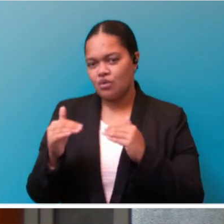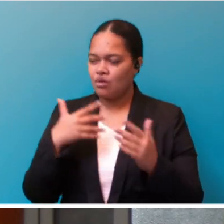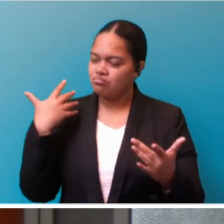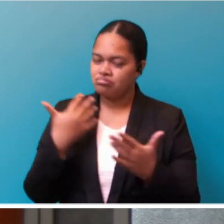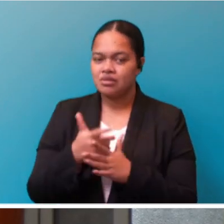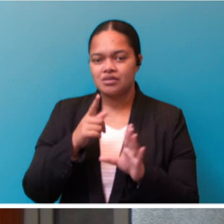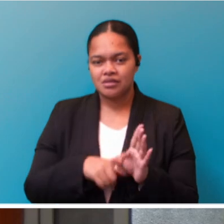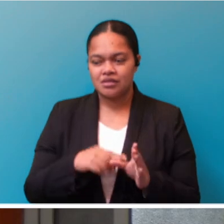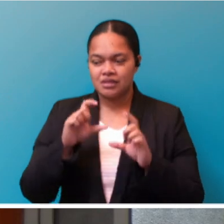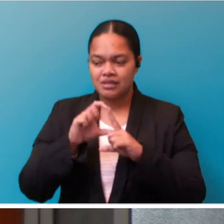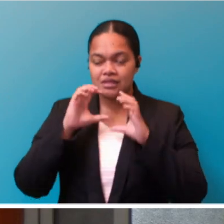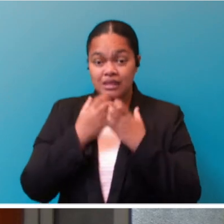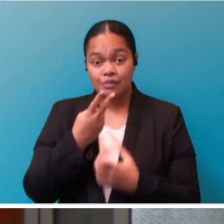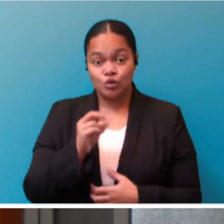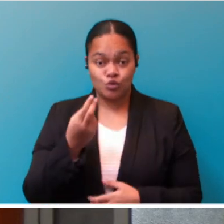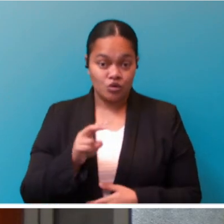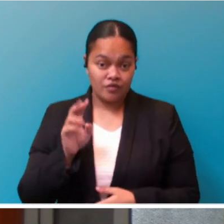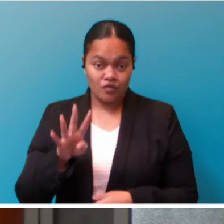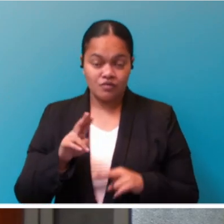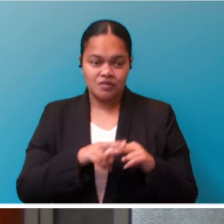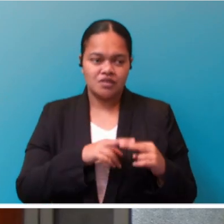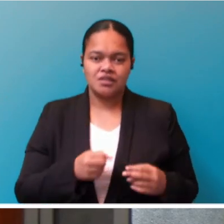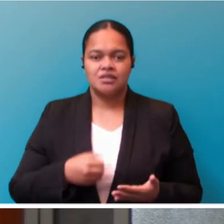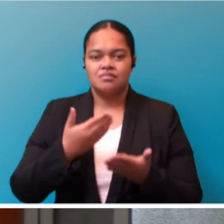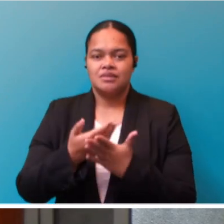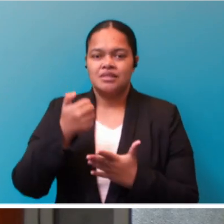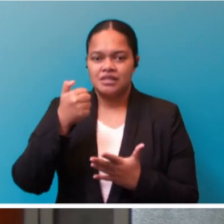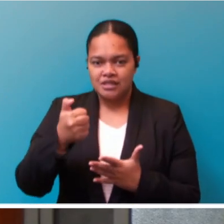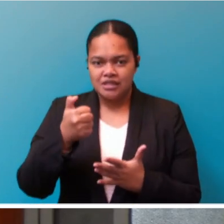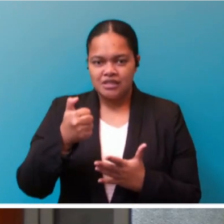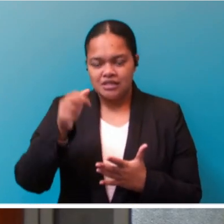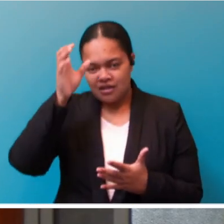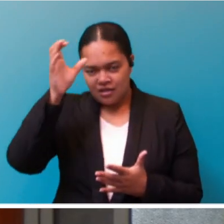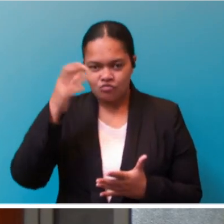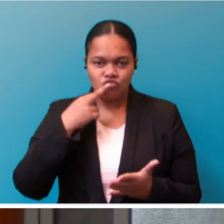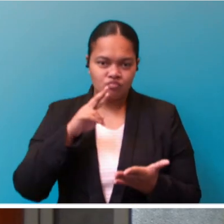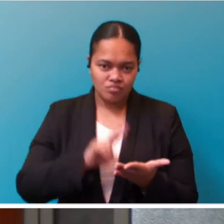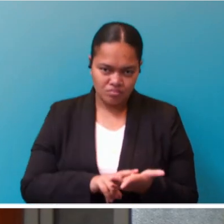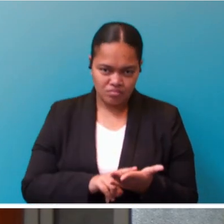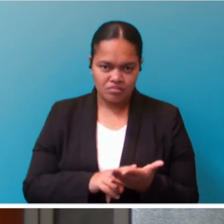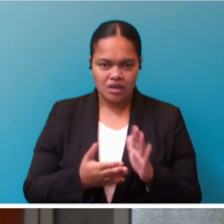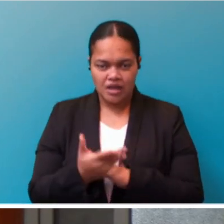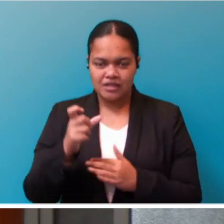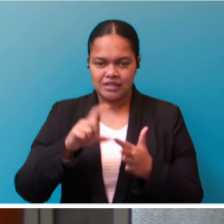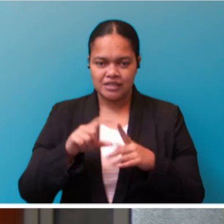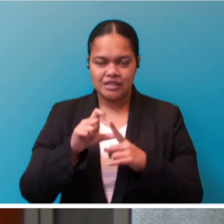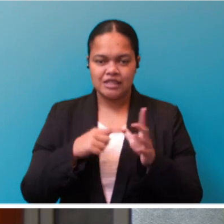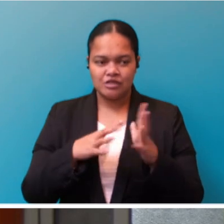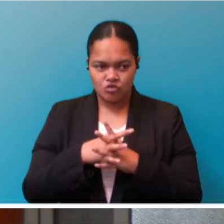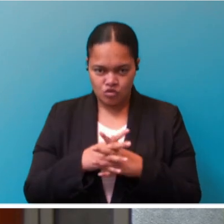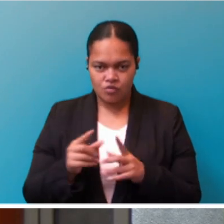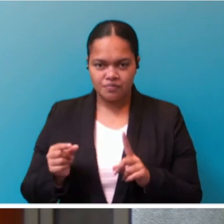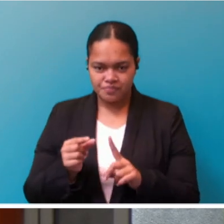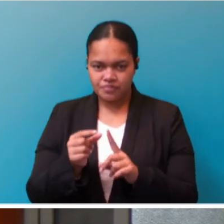December 2024, Fiji submitted its sixth state report under CEDAW using the simplified reporting procedure with